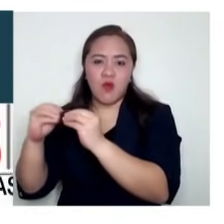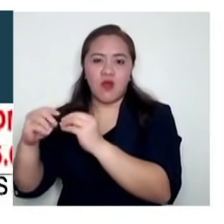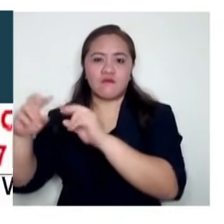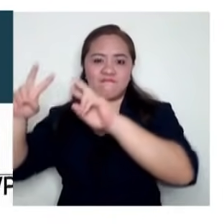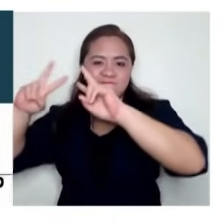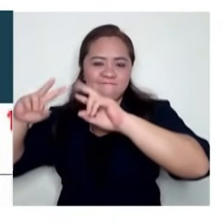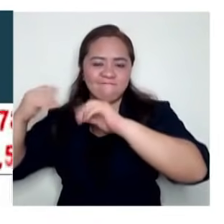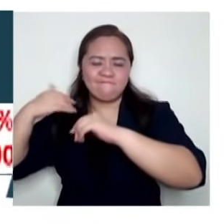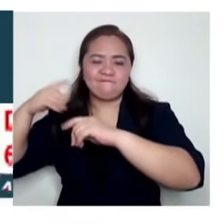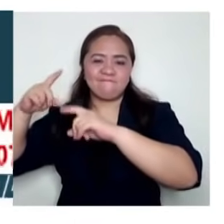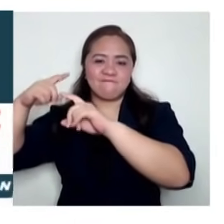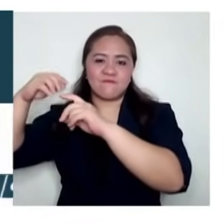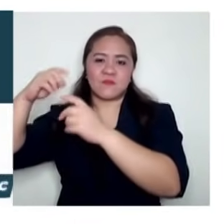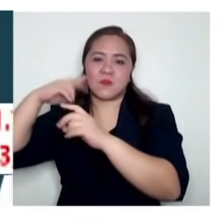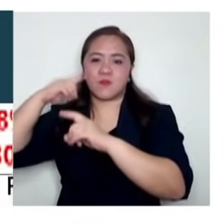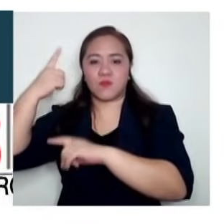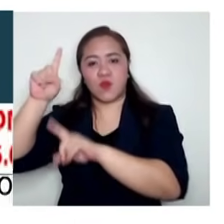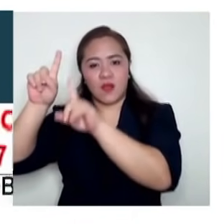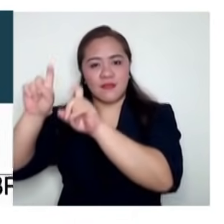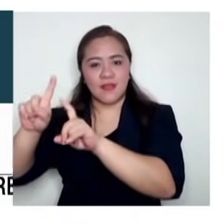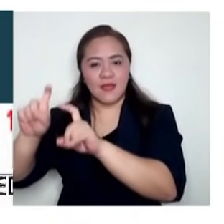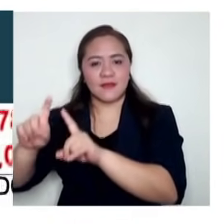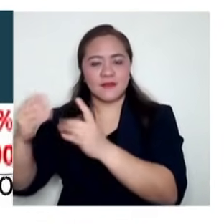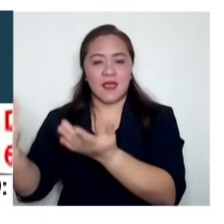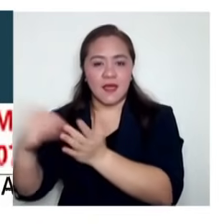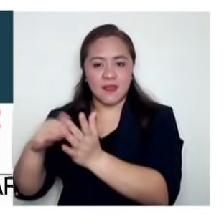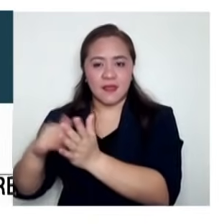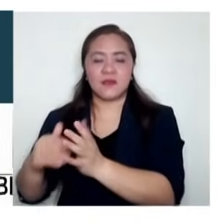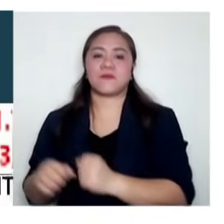active cases, these eight cases as active cases?